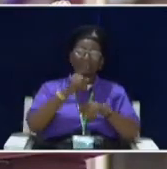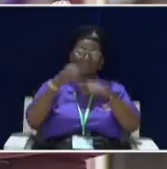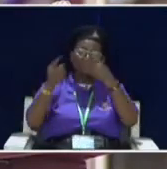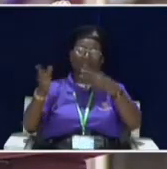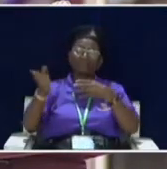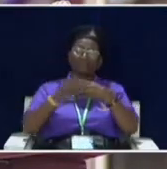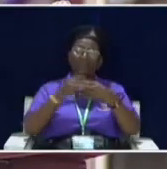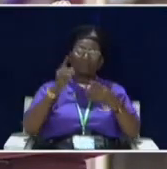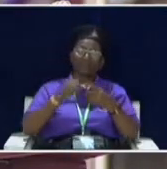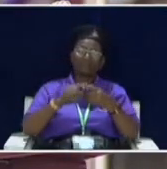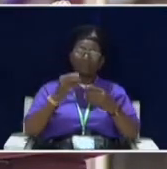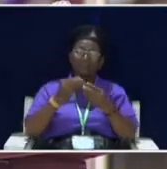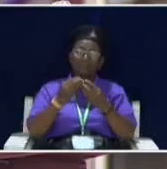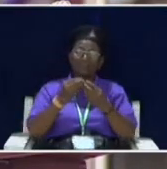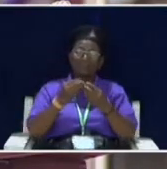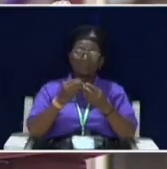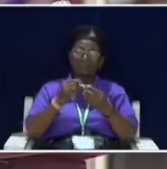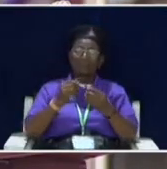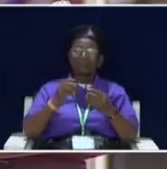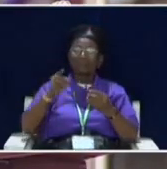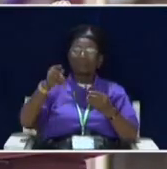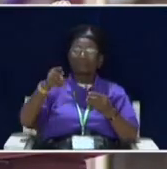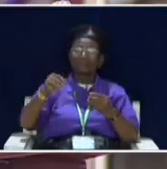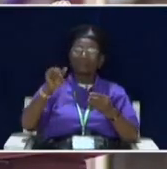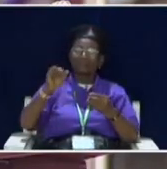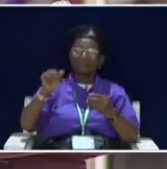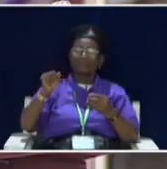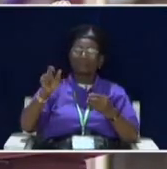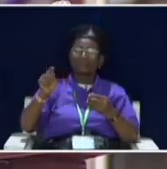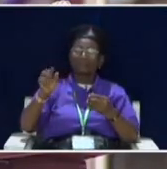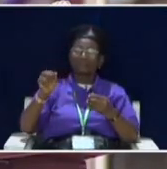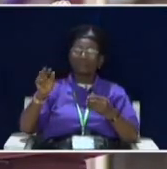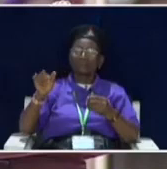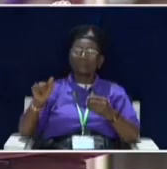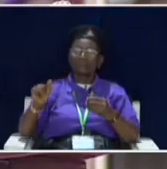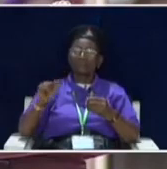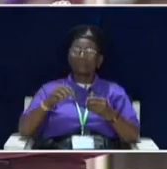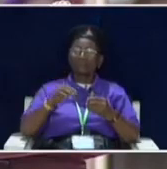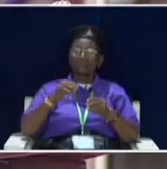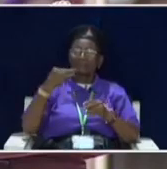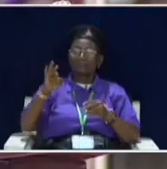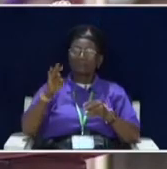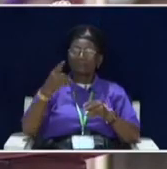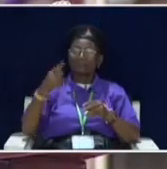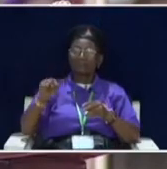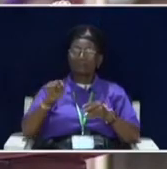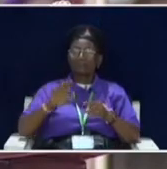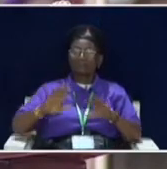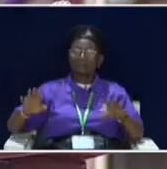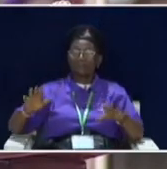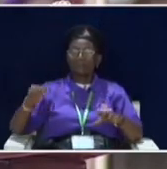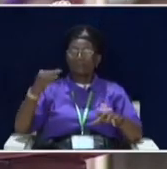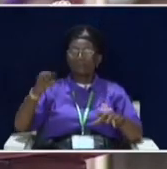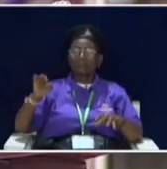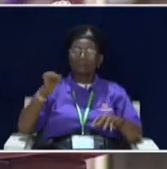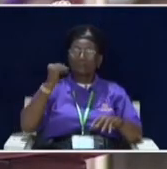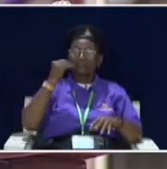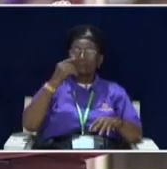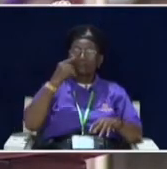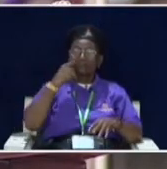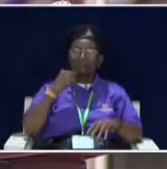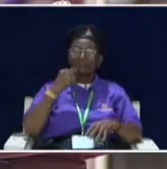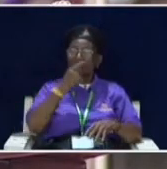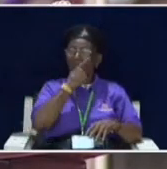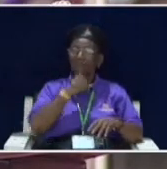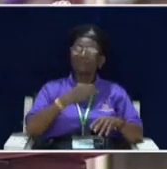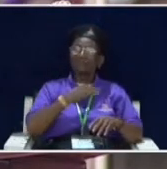history of the children of Israel. O ni ki a lo pada sinu itan awon omo Israeli.